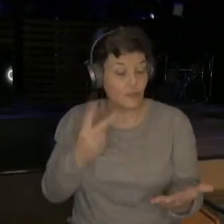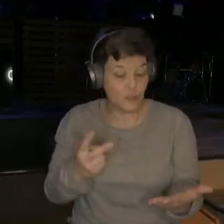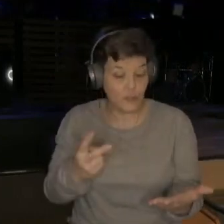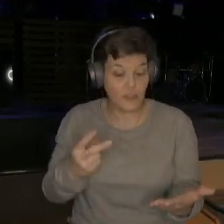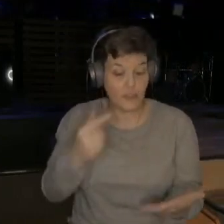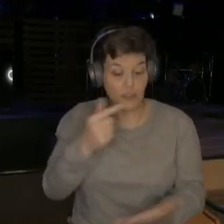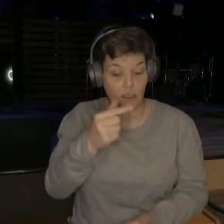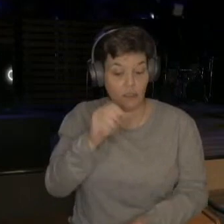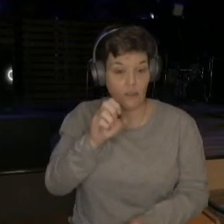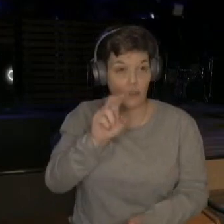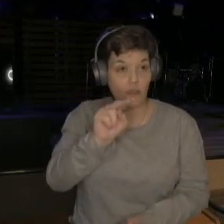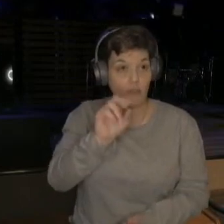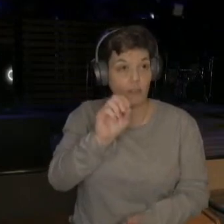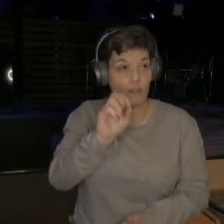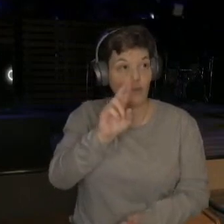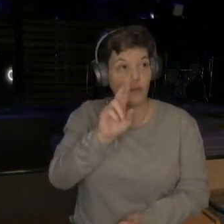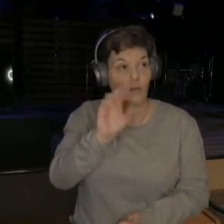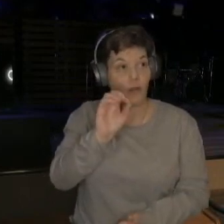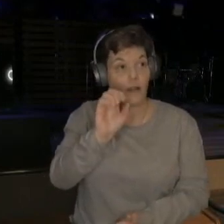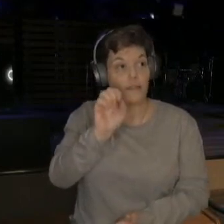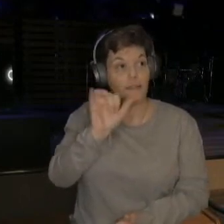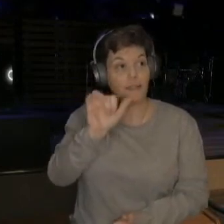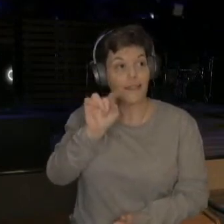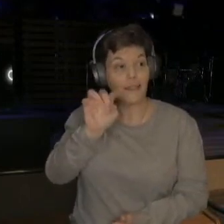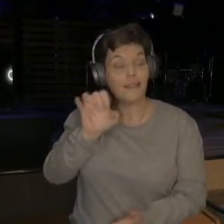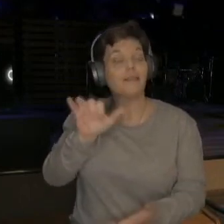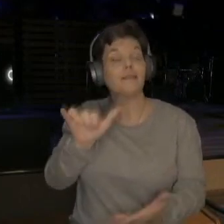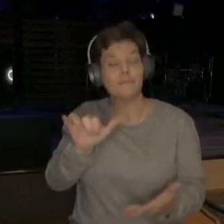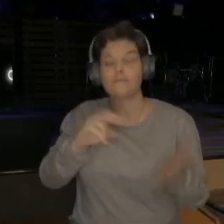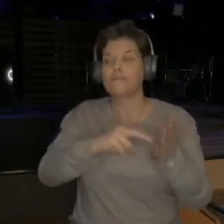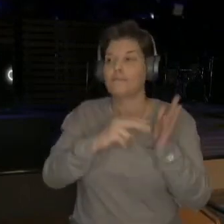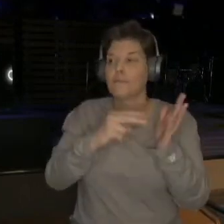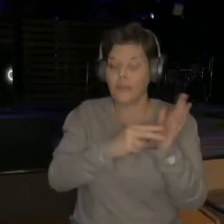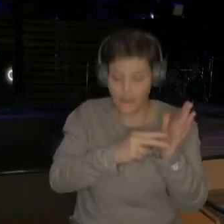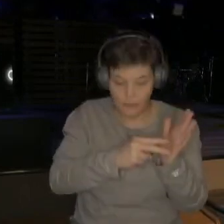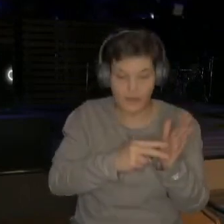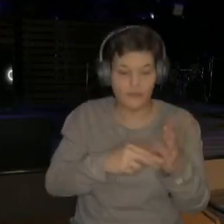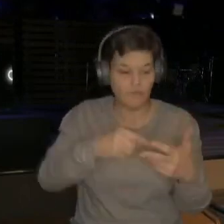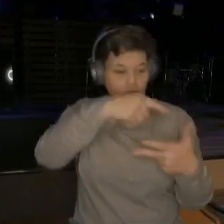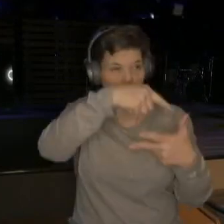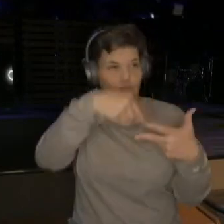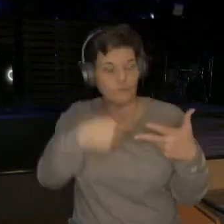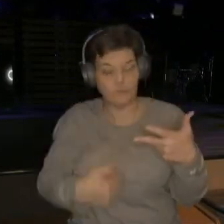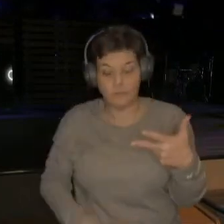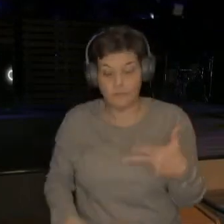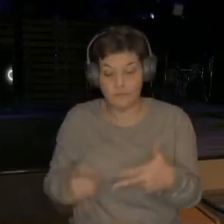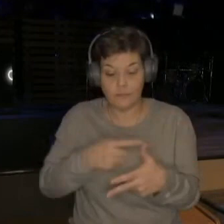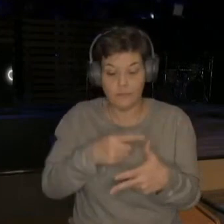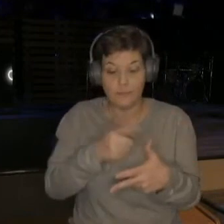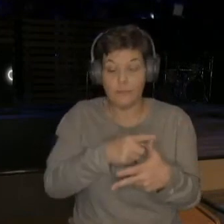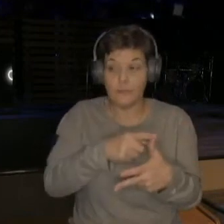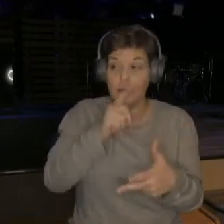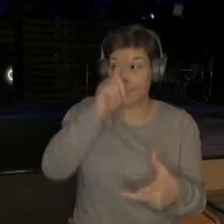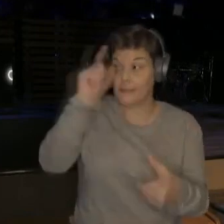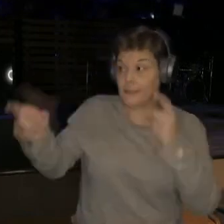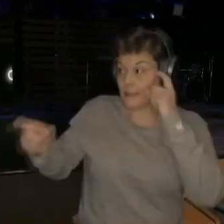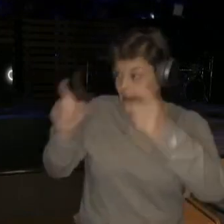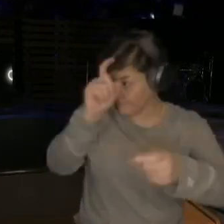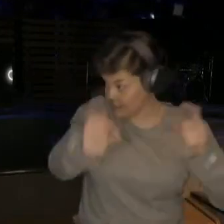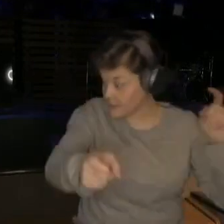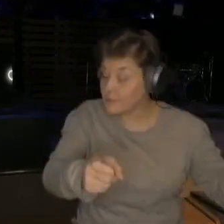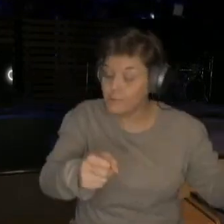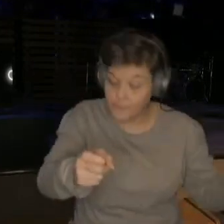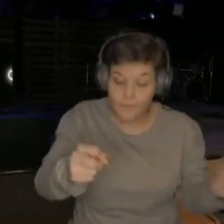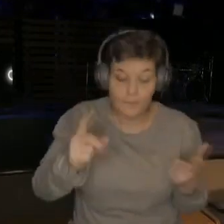by abundance or ample proportions, or characterized by a noble or